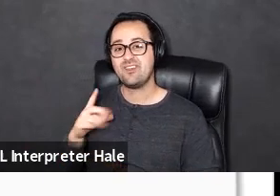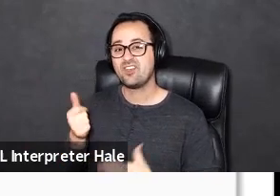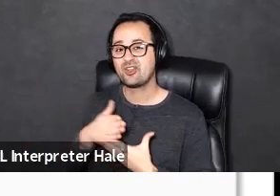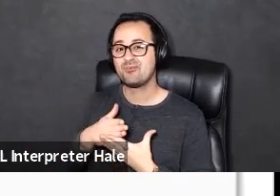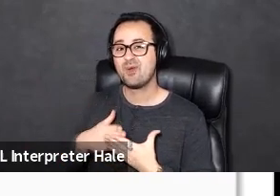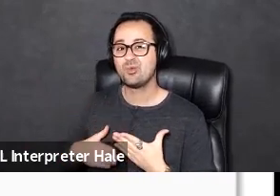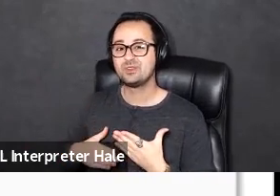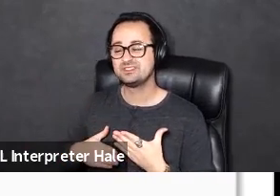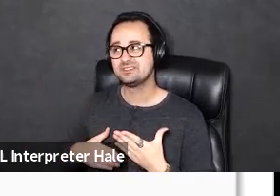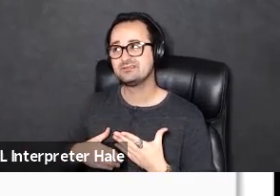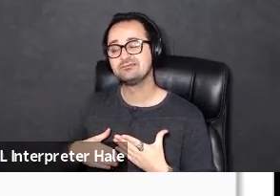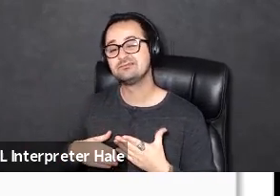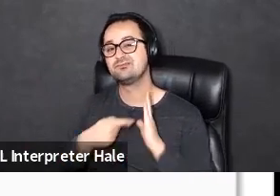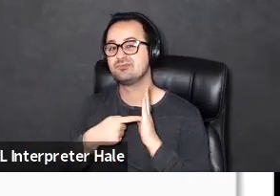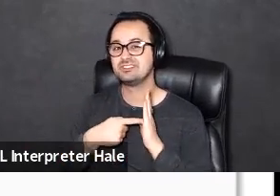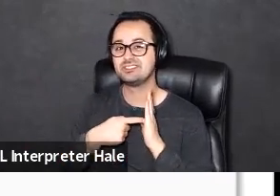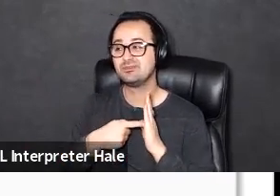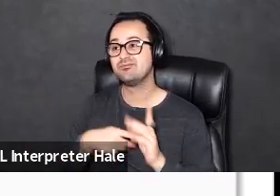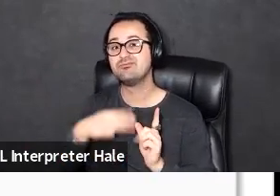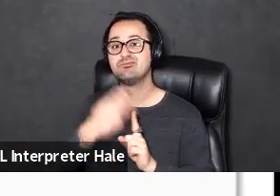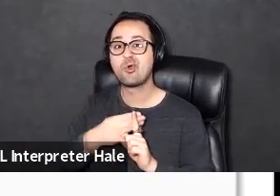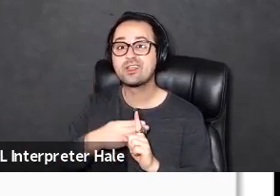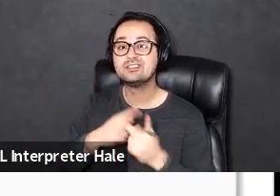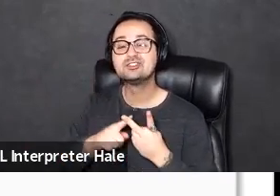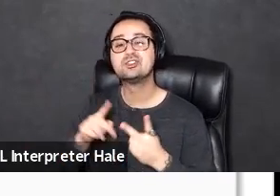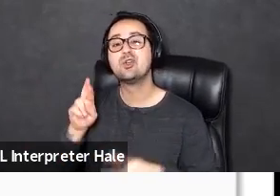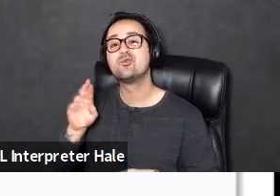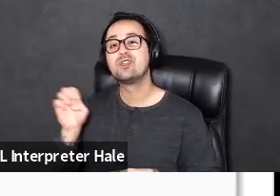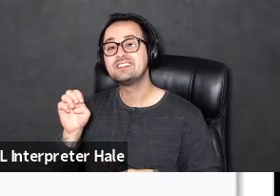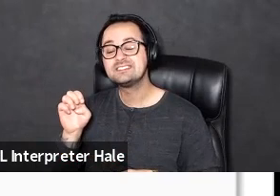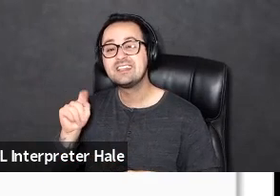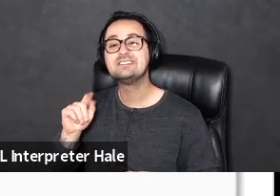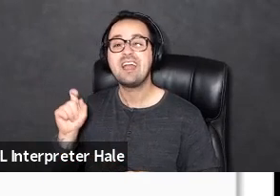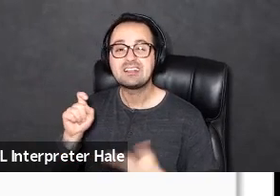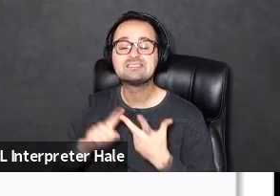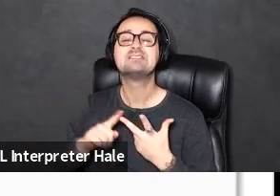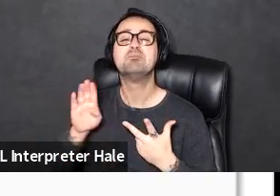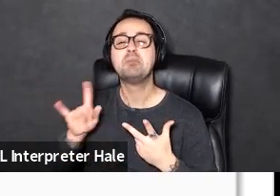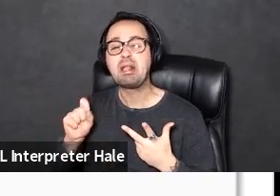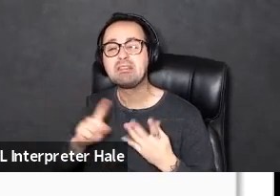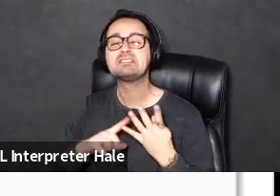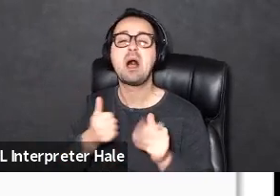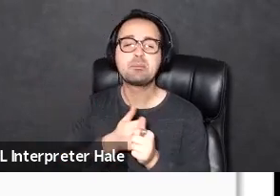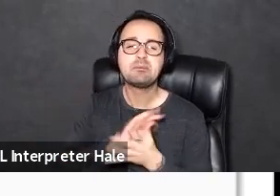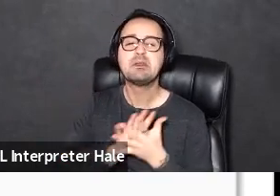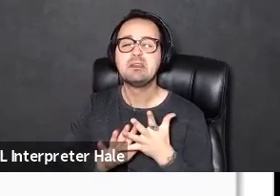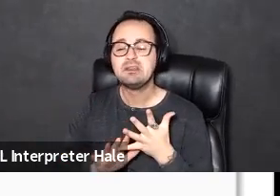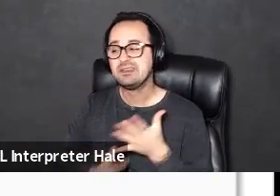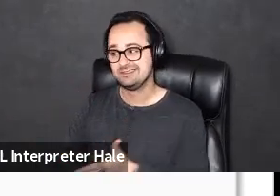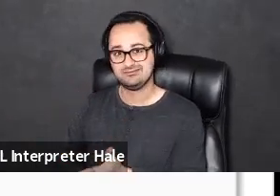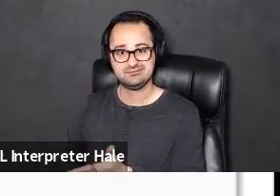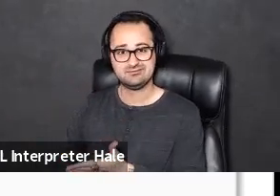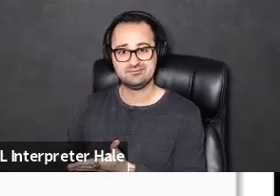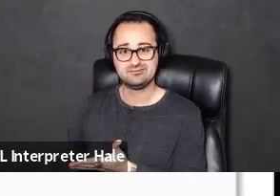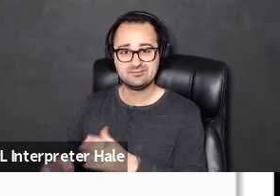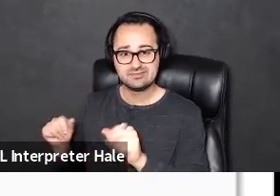to this, i.e., is there still a mortgage? What about real estate taxes, utility bills, upkeep, all those things? Is this something that the child is going